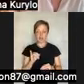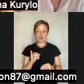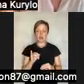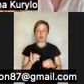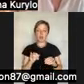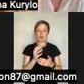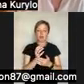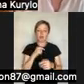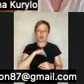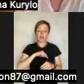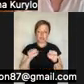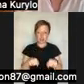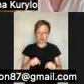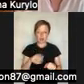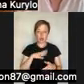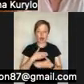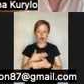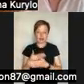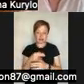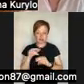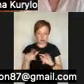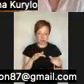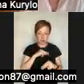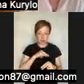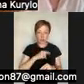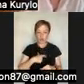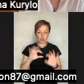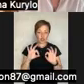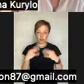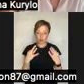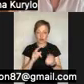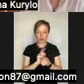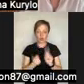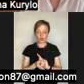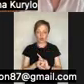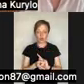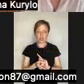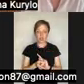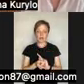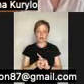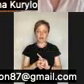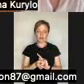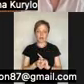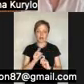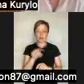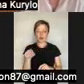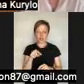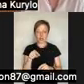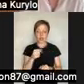age they are young they have higher education they have the capacity to be economically active but they cannot afford this